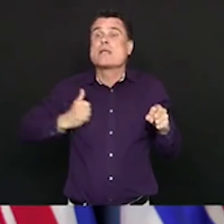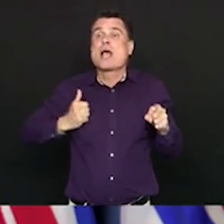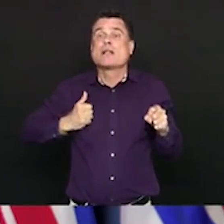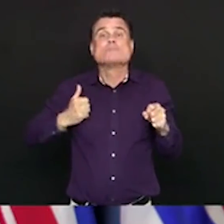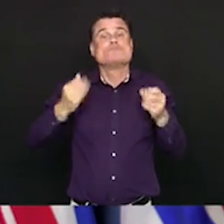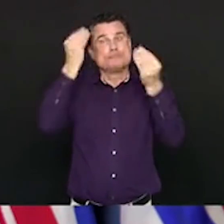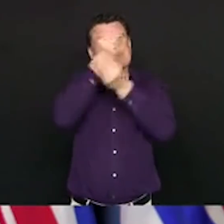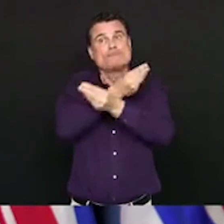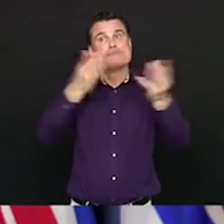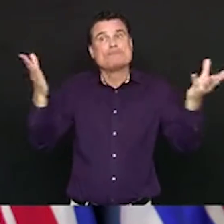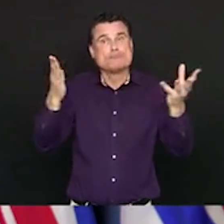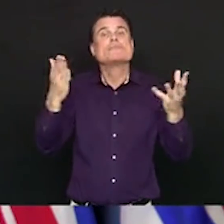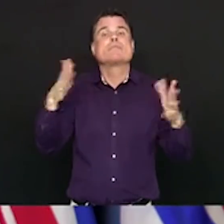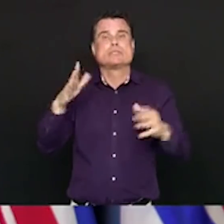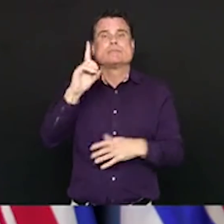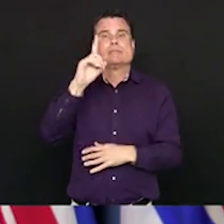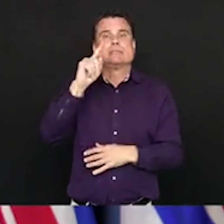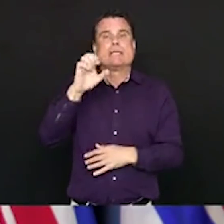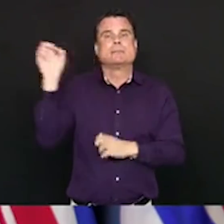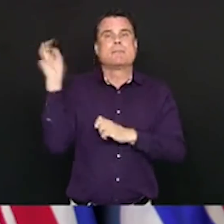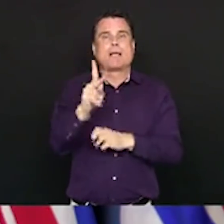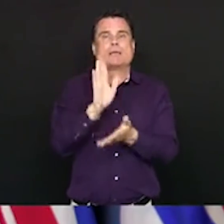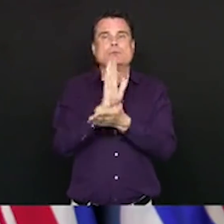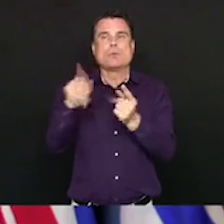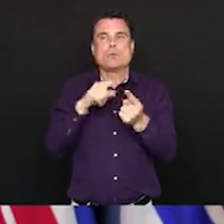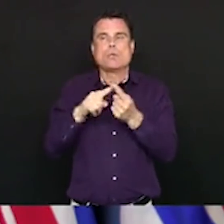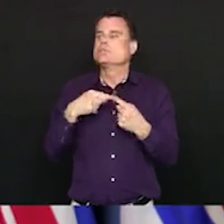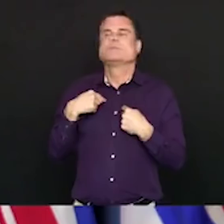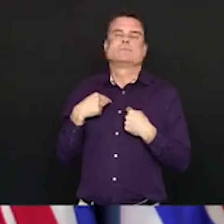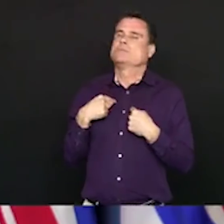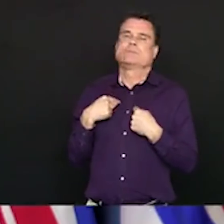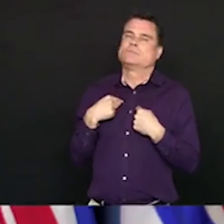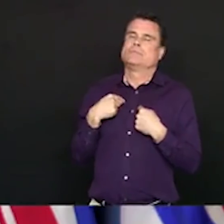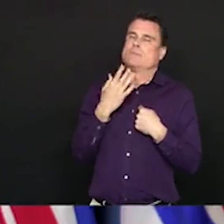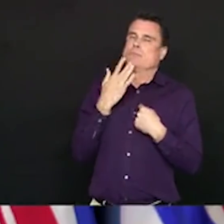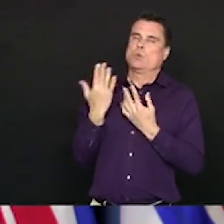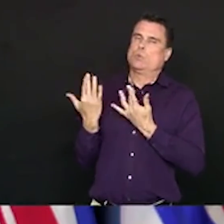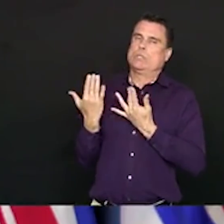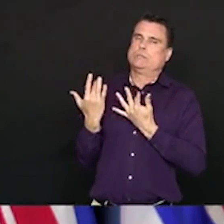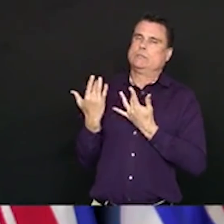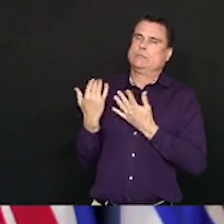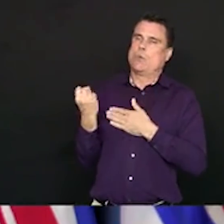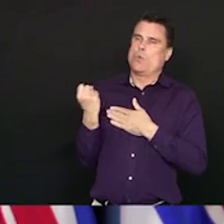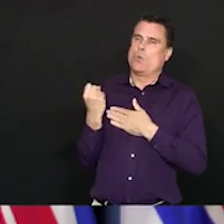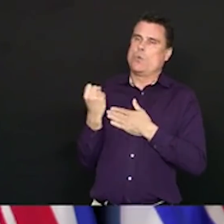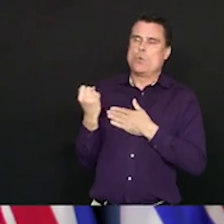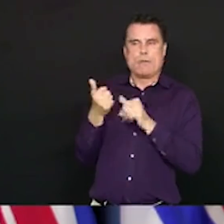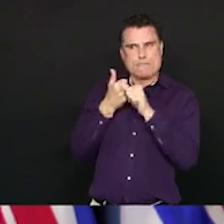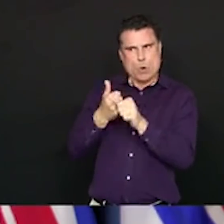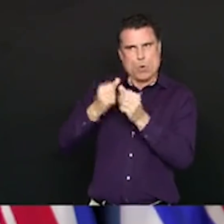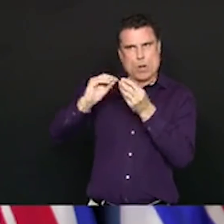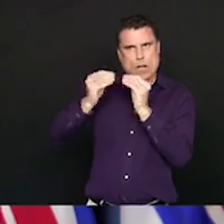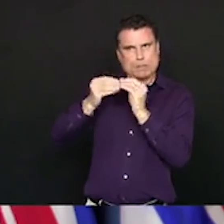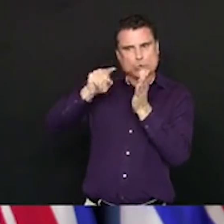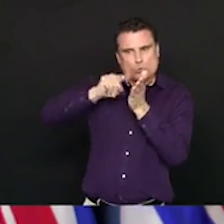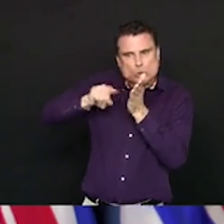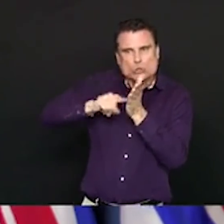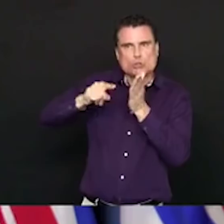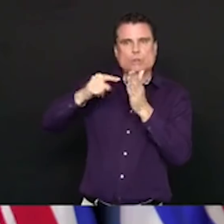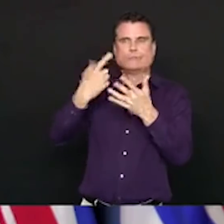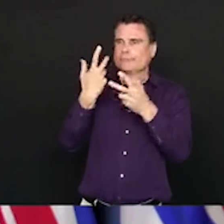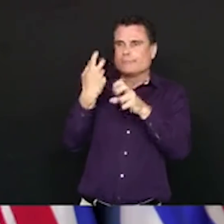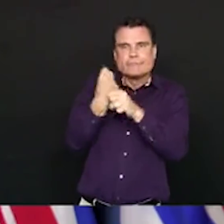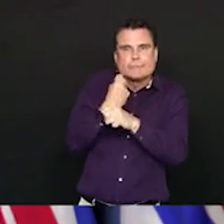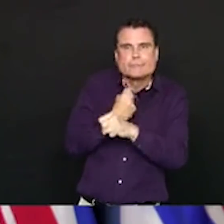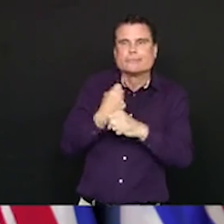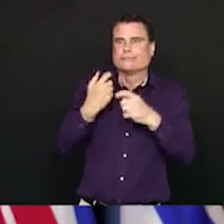that lead. We're going to look at the numbers as they emerge over the weeks ahead before we make those determinations. When it comes to other components in the